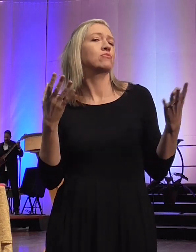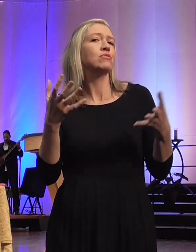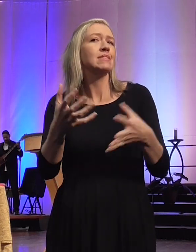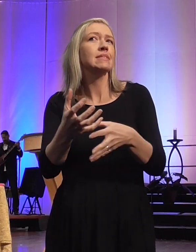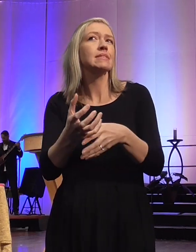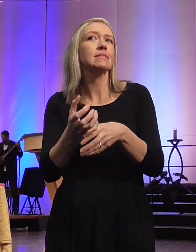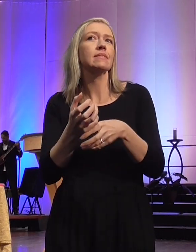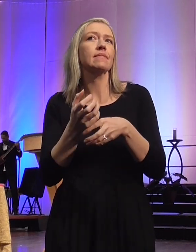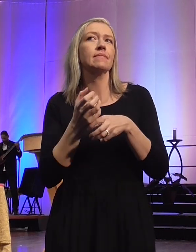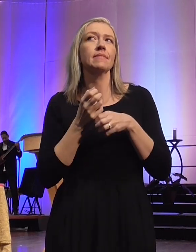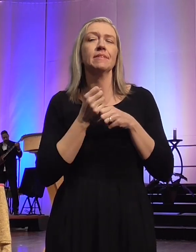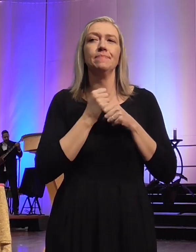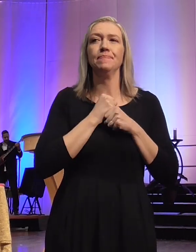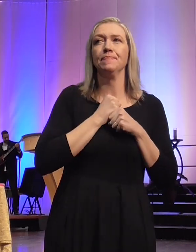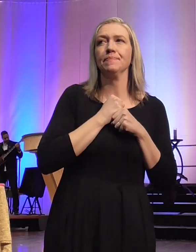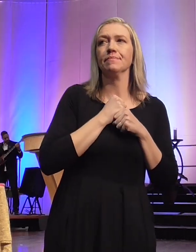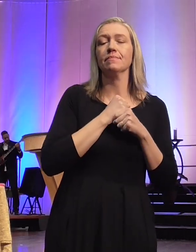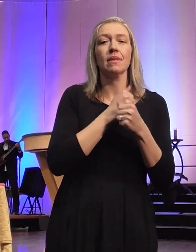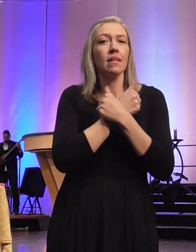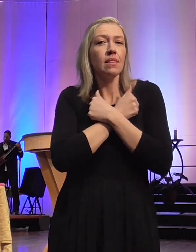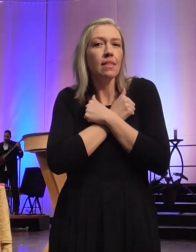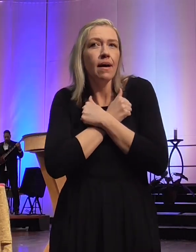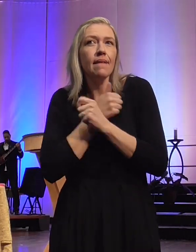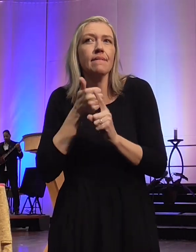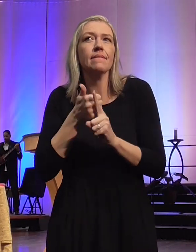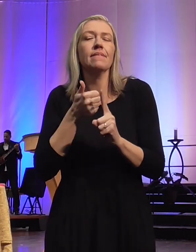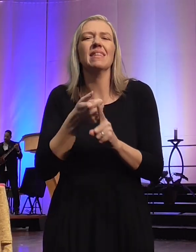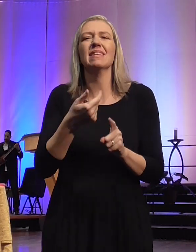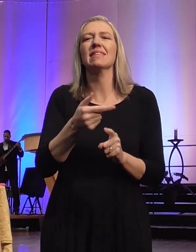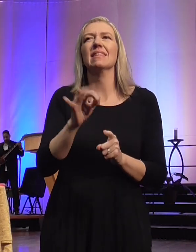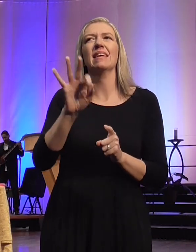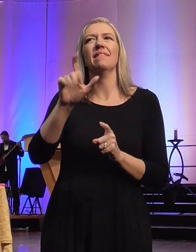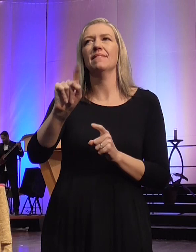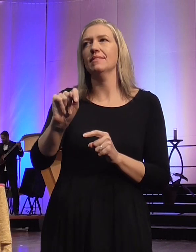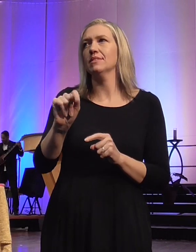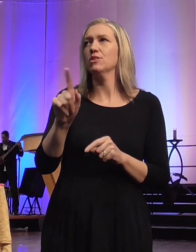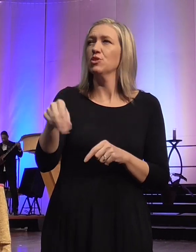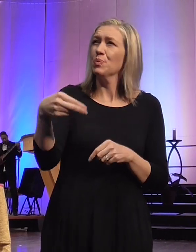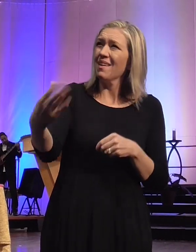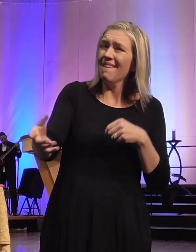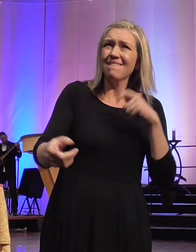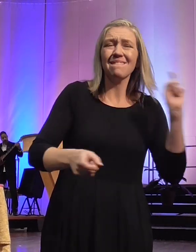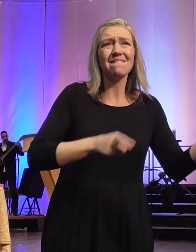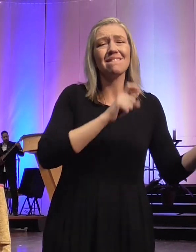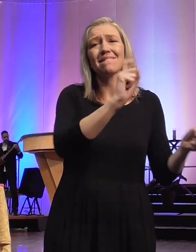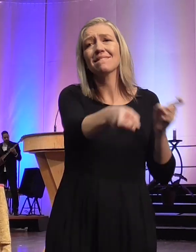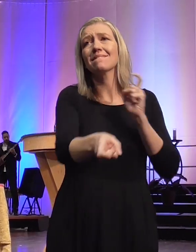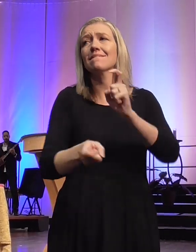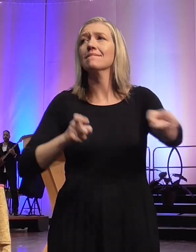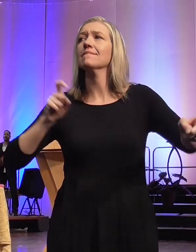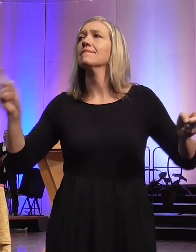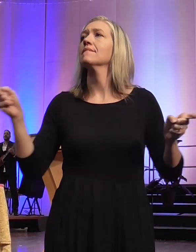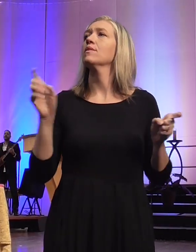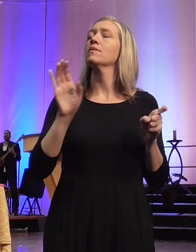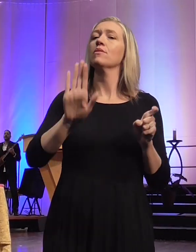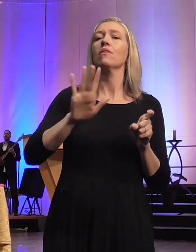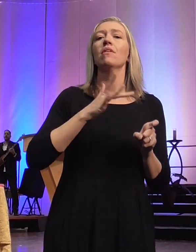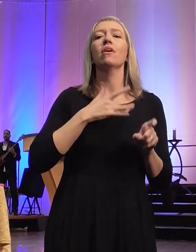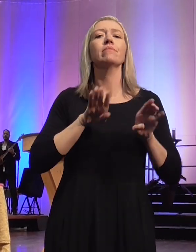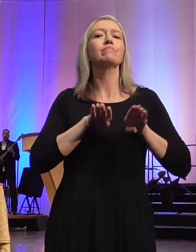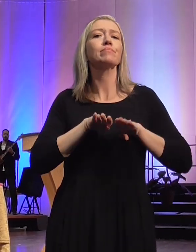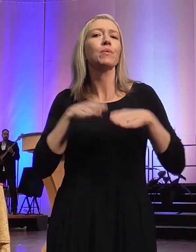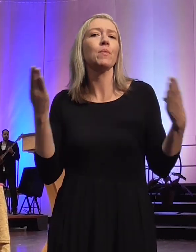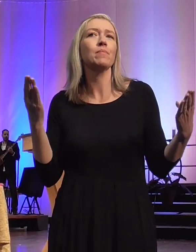and receive. Love is a gift, you give it away. Open